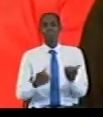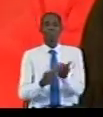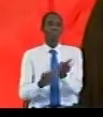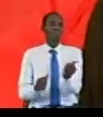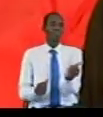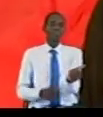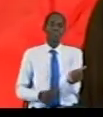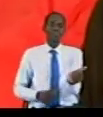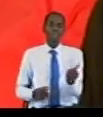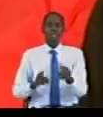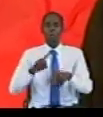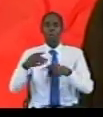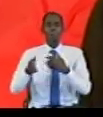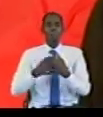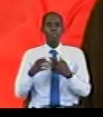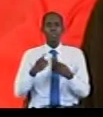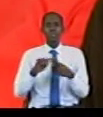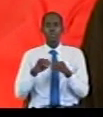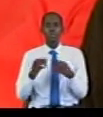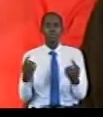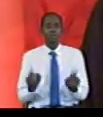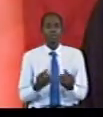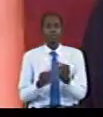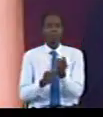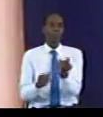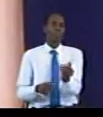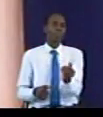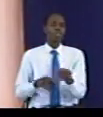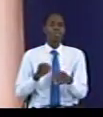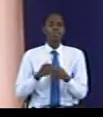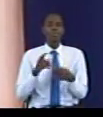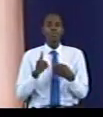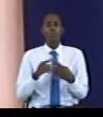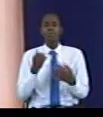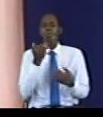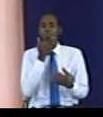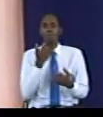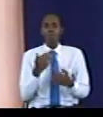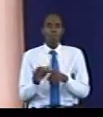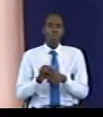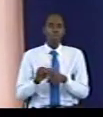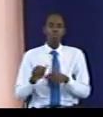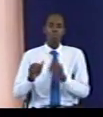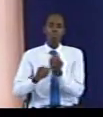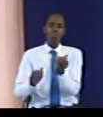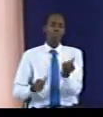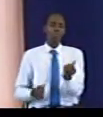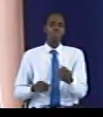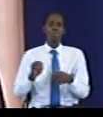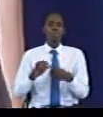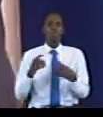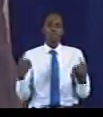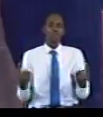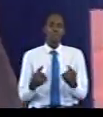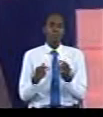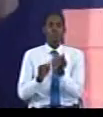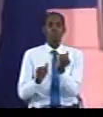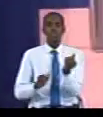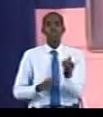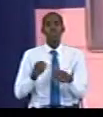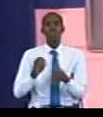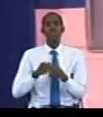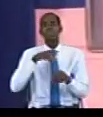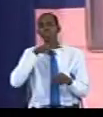It's gone back into the wilderness. It's gone back into his vomit. It's gone back into defilement. It's gone back into pollution. It's part of